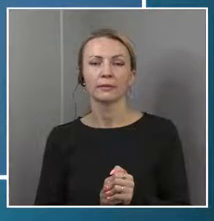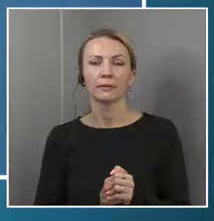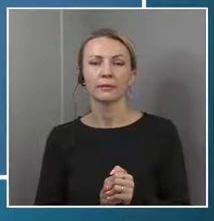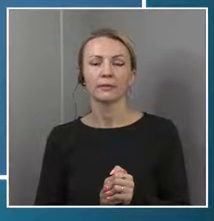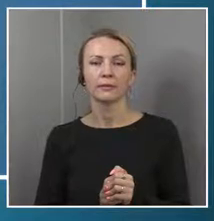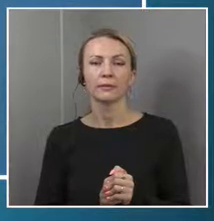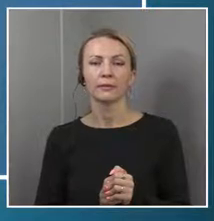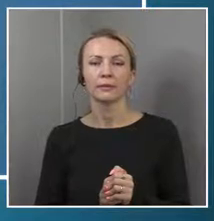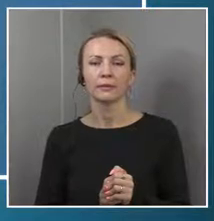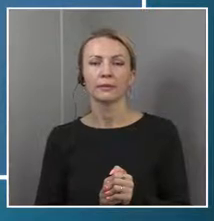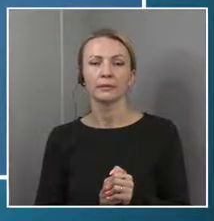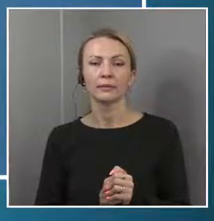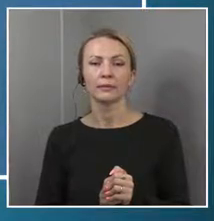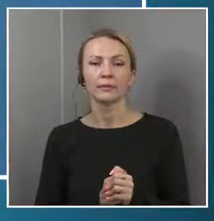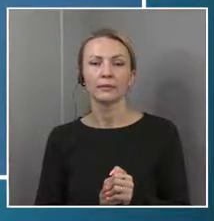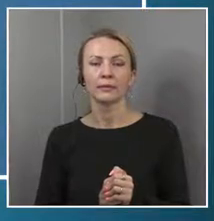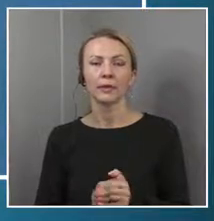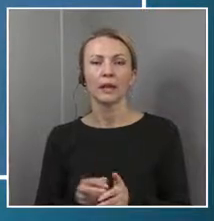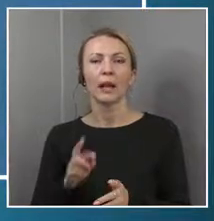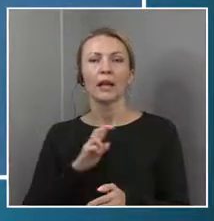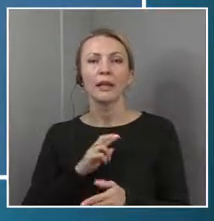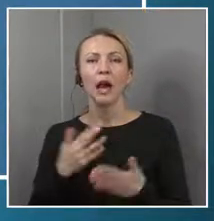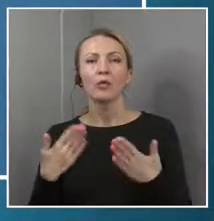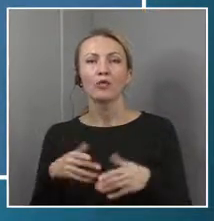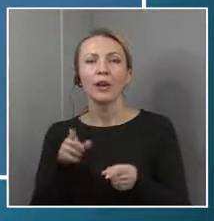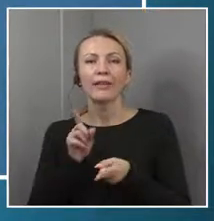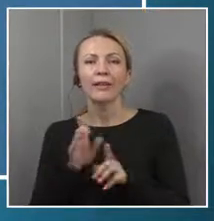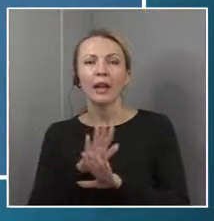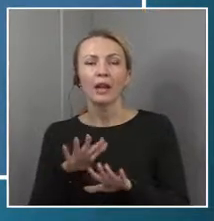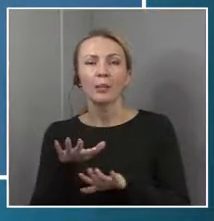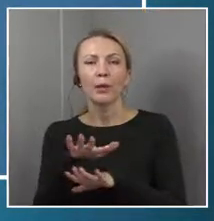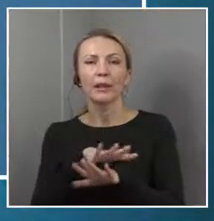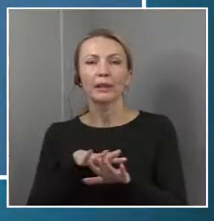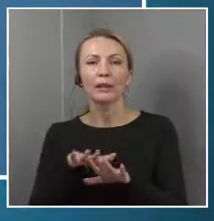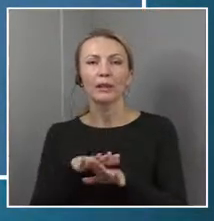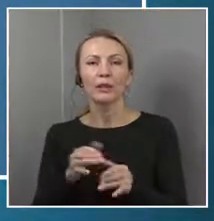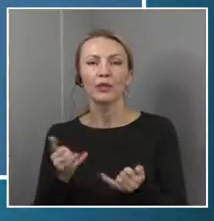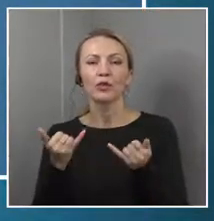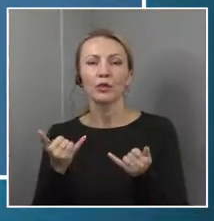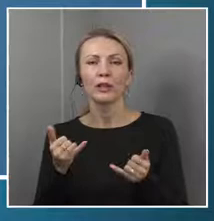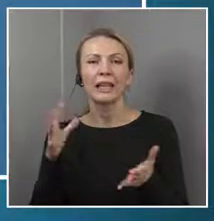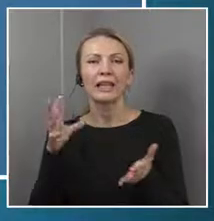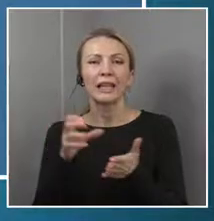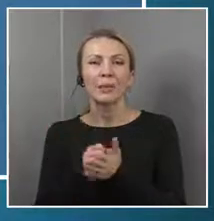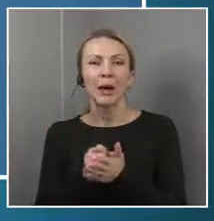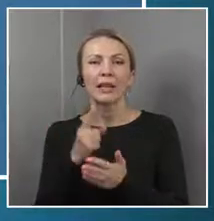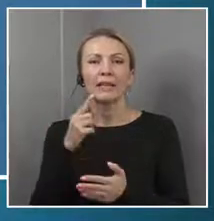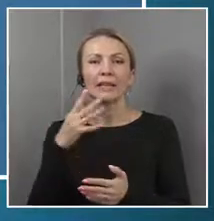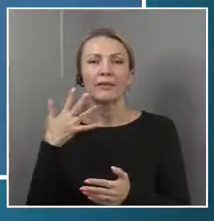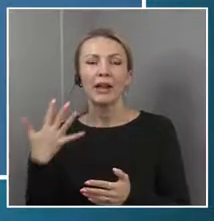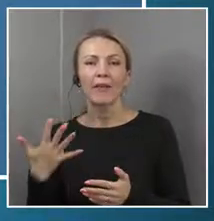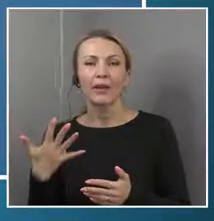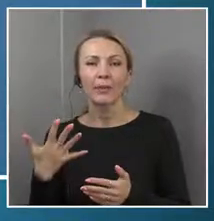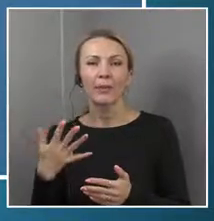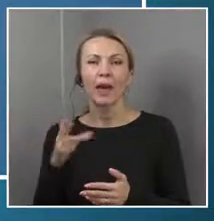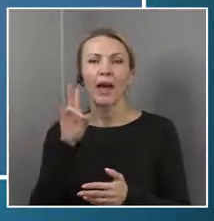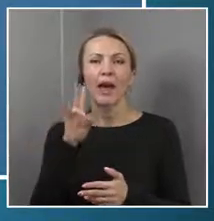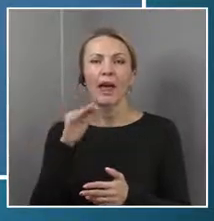I entered the digital market. Especially I'm now producing NFT